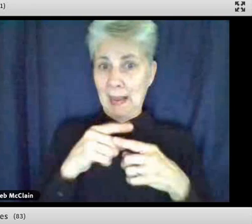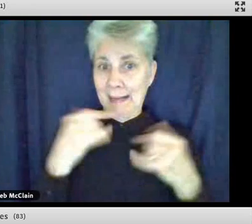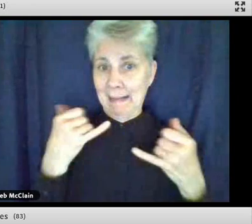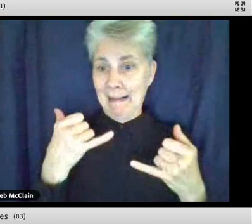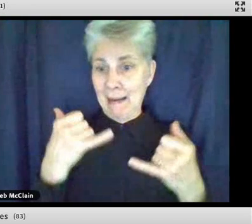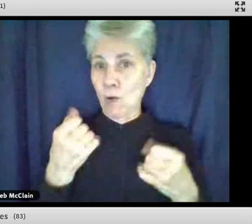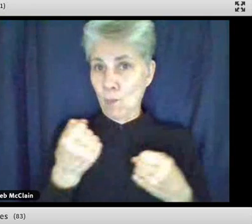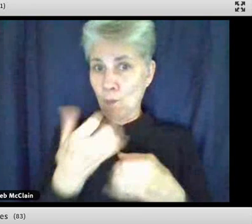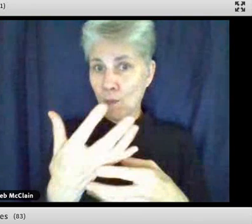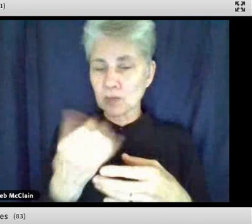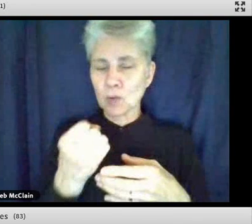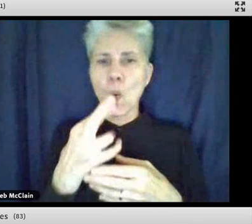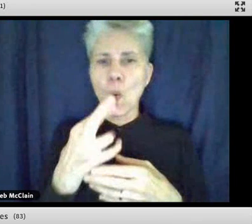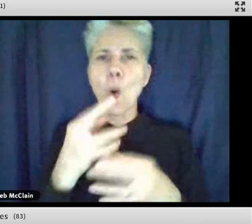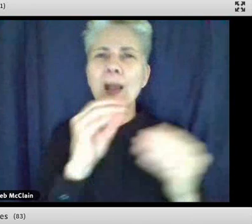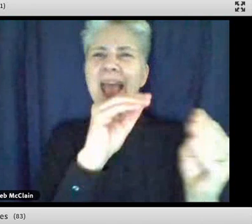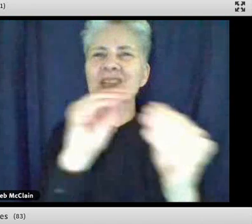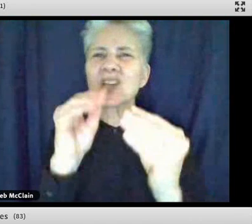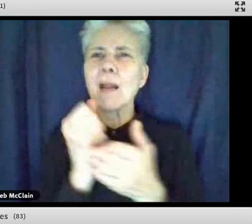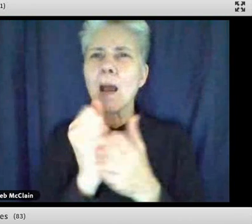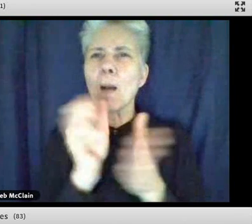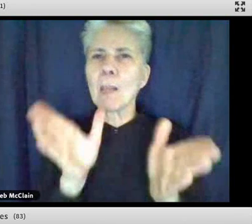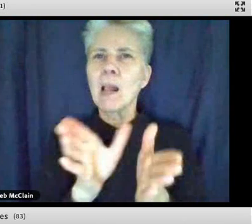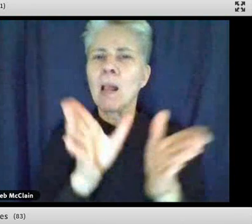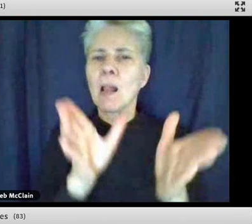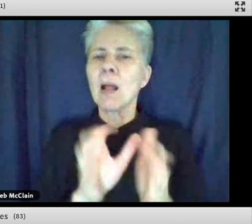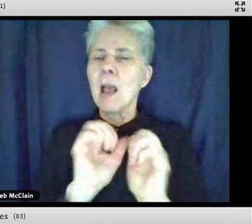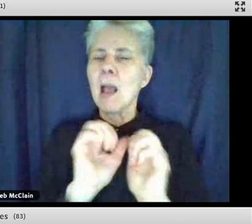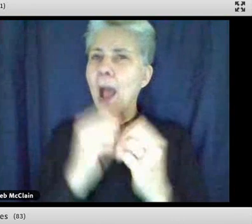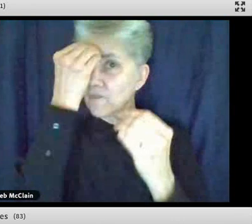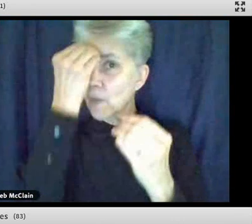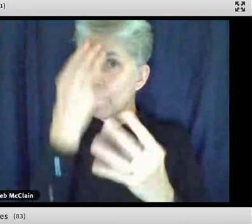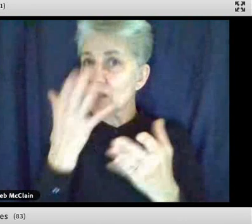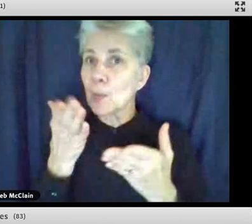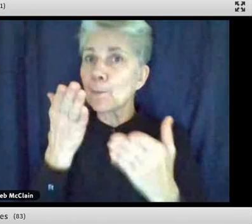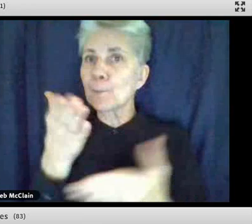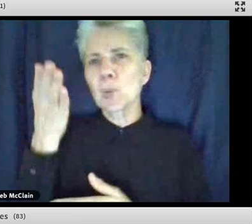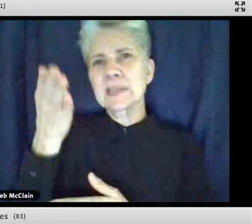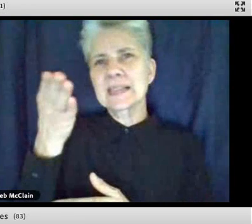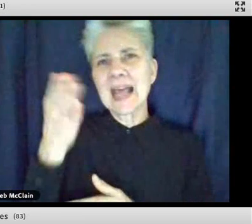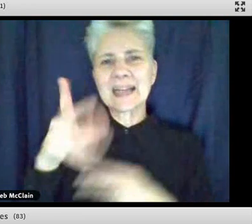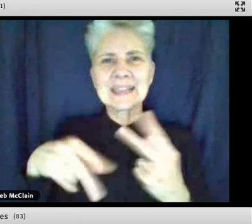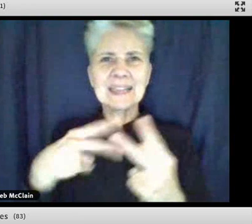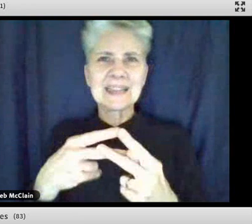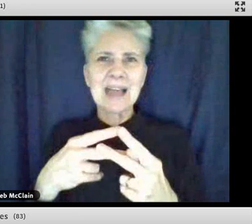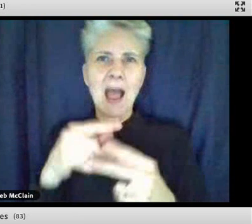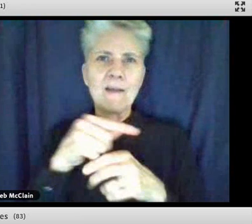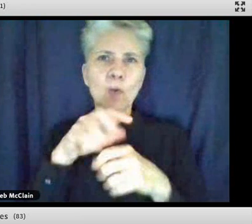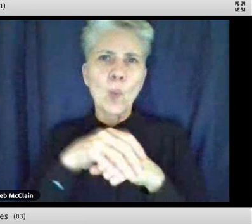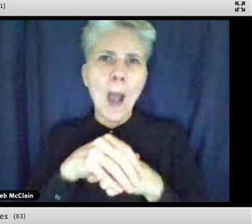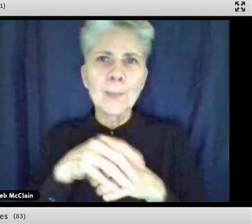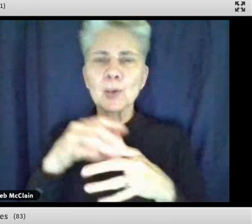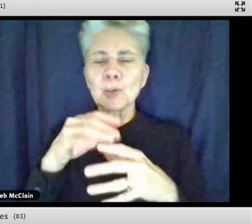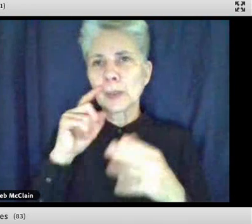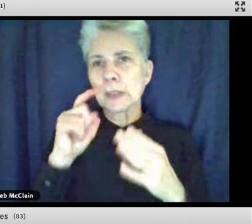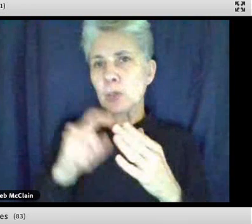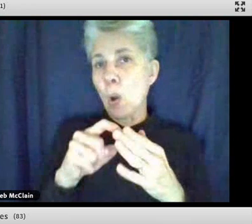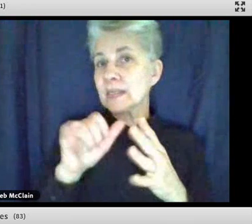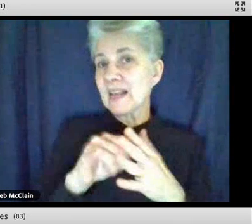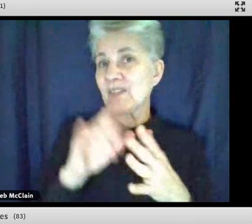Or is it to educate? And how is the information presented? What's the style and grammar? A lot of times you can tell a lot by that. If there's